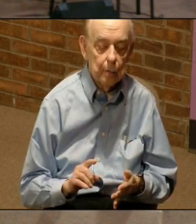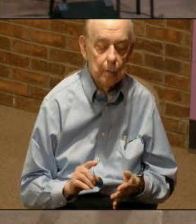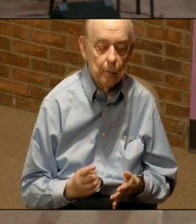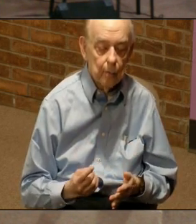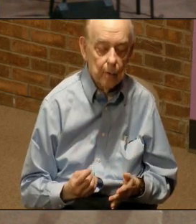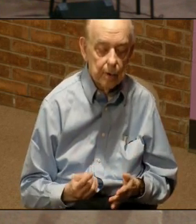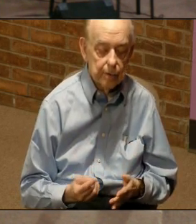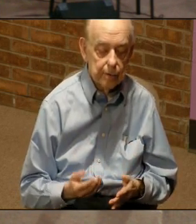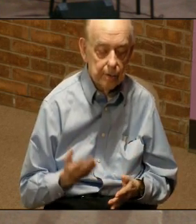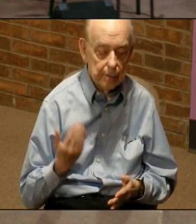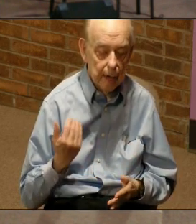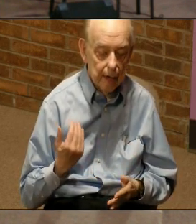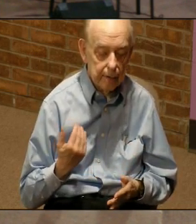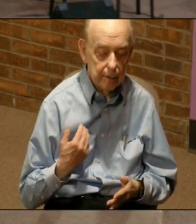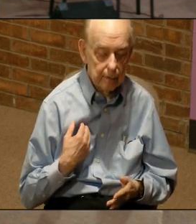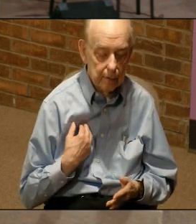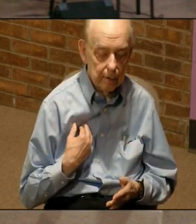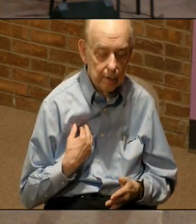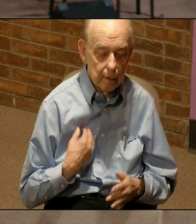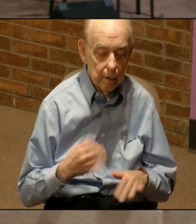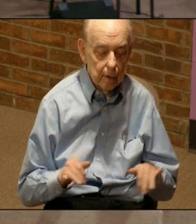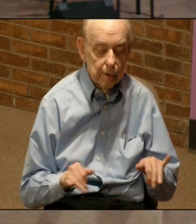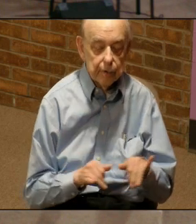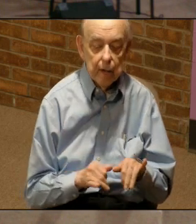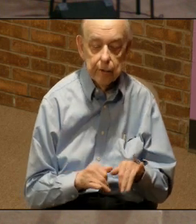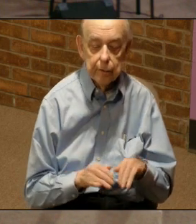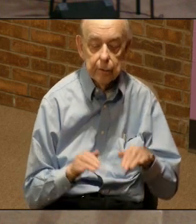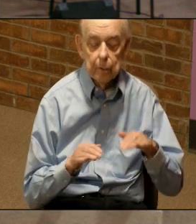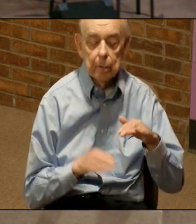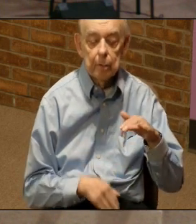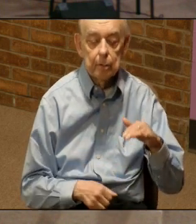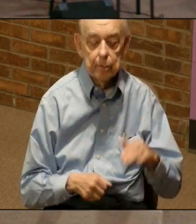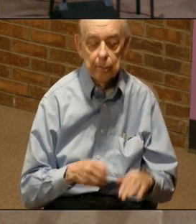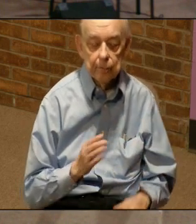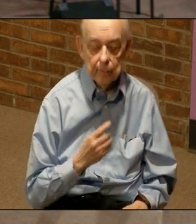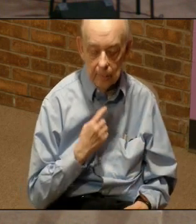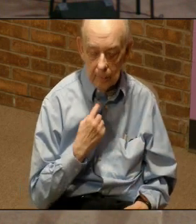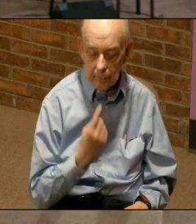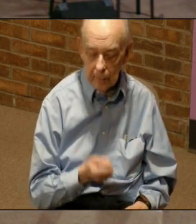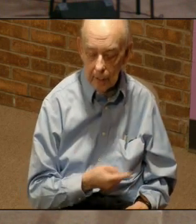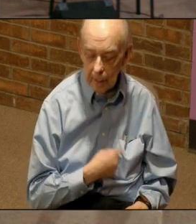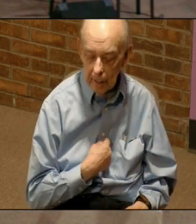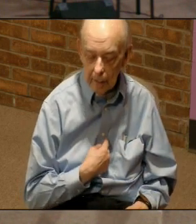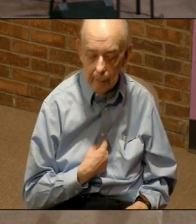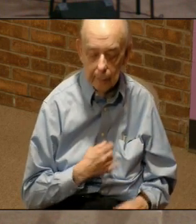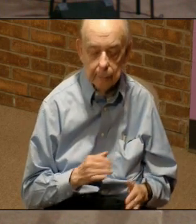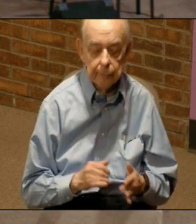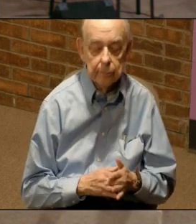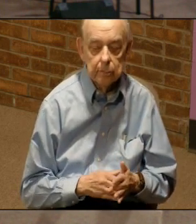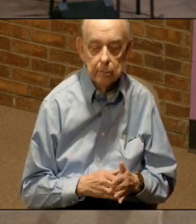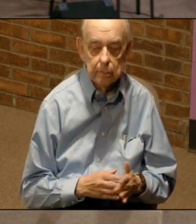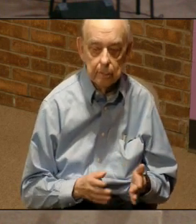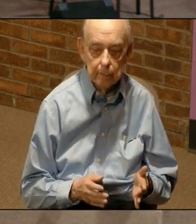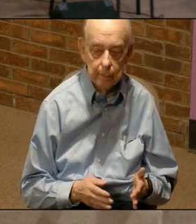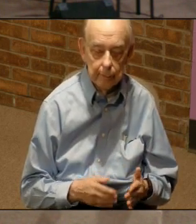Their standards have been lowered. And God is telling us that this succession